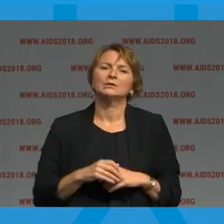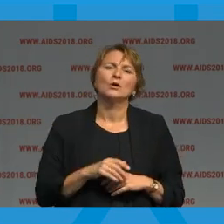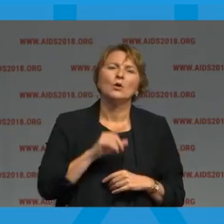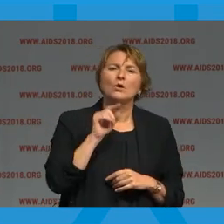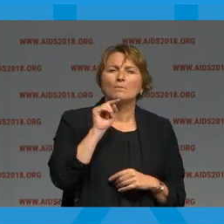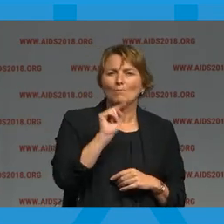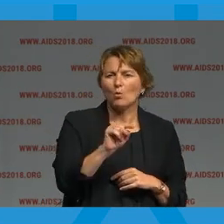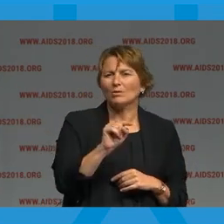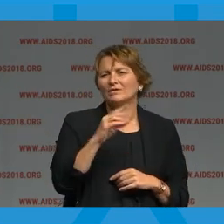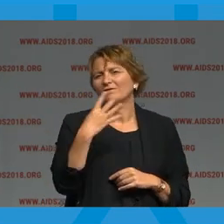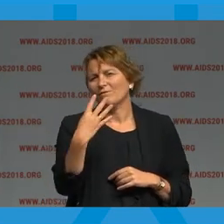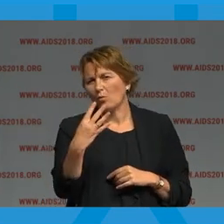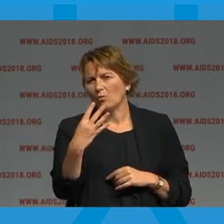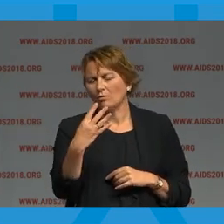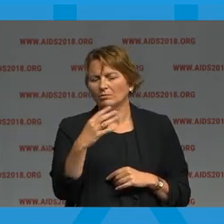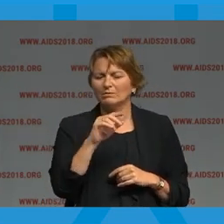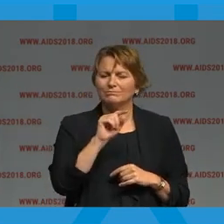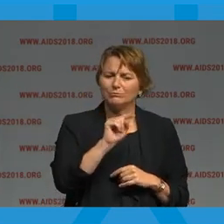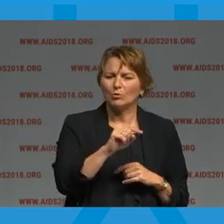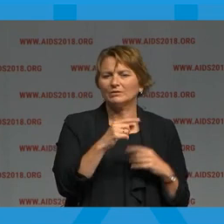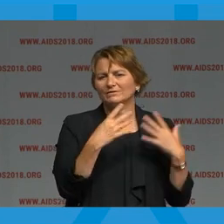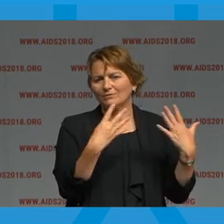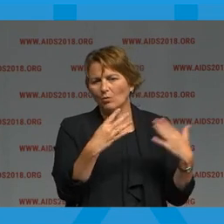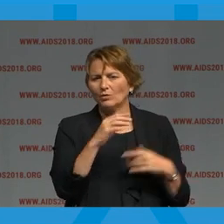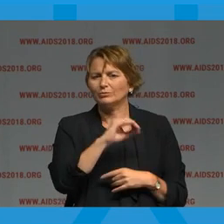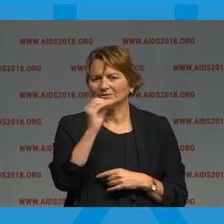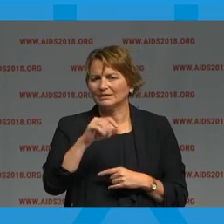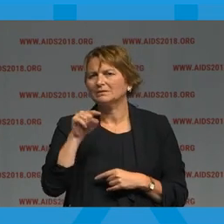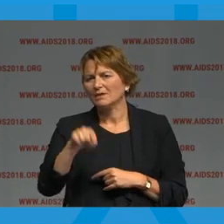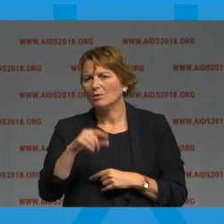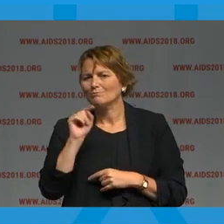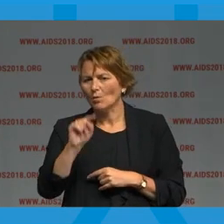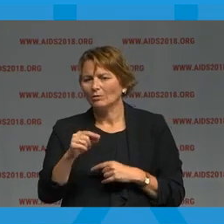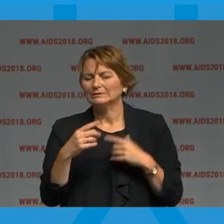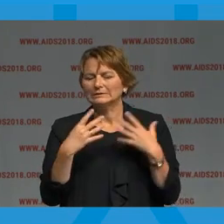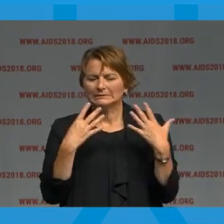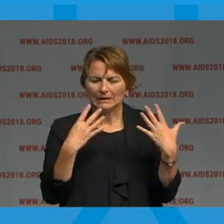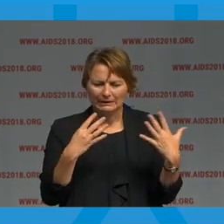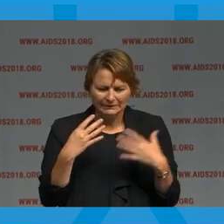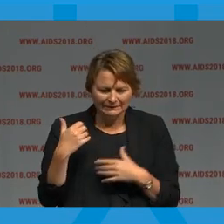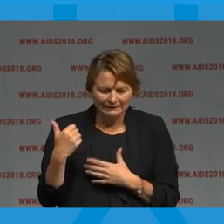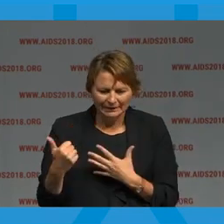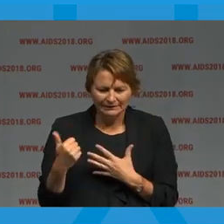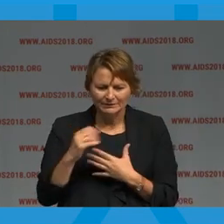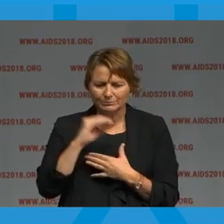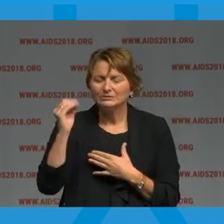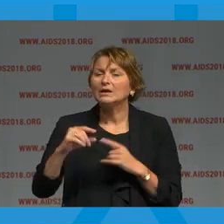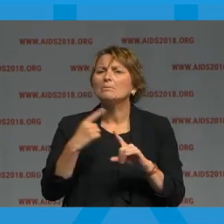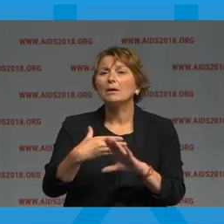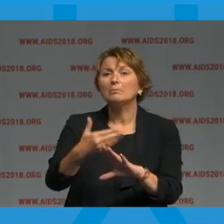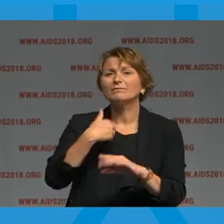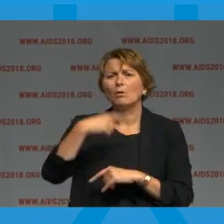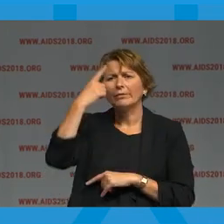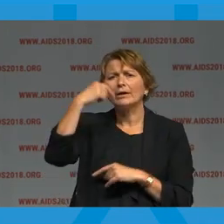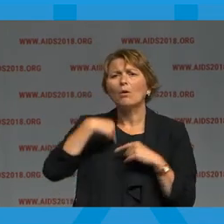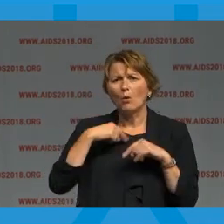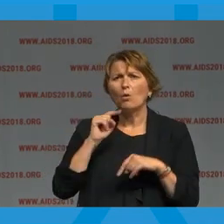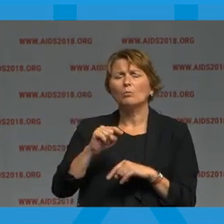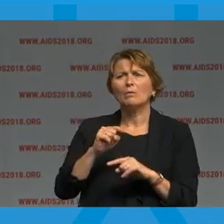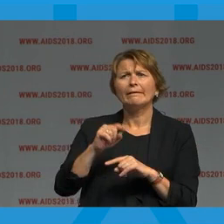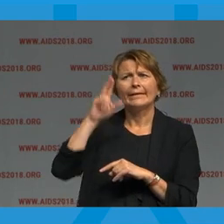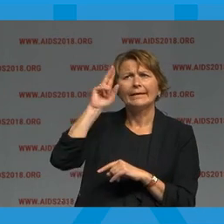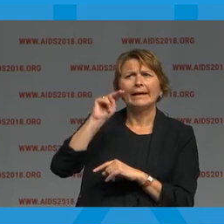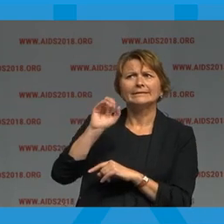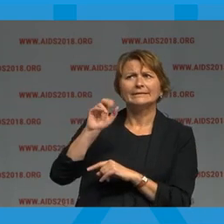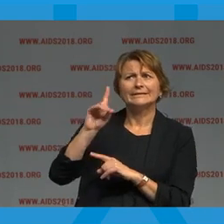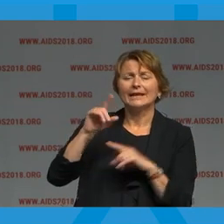0.94%, it's now 0.67%, but it's still higher than the expected rate of NTDs at the population level,